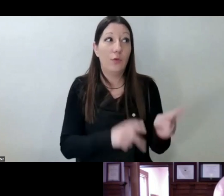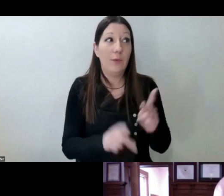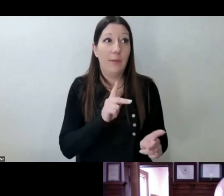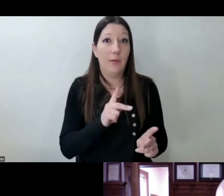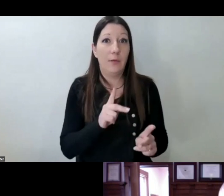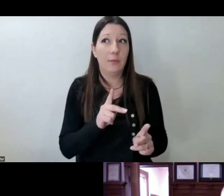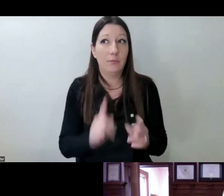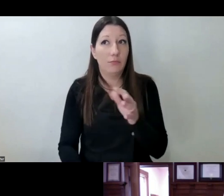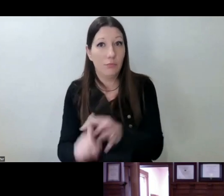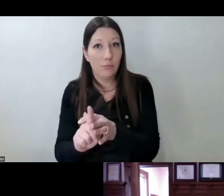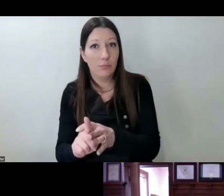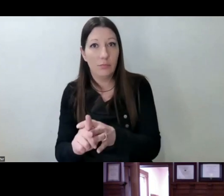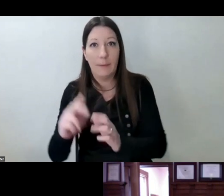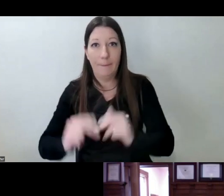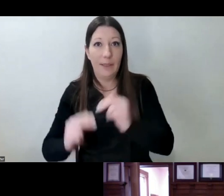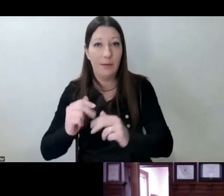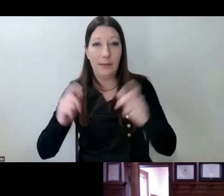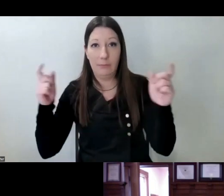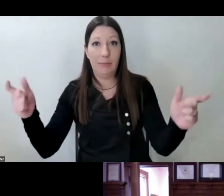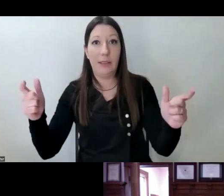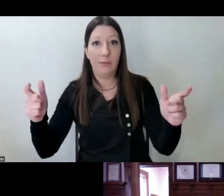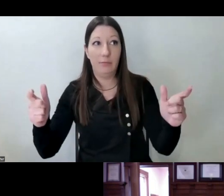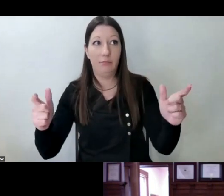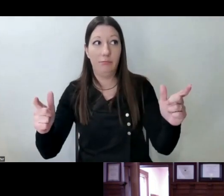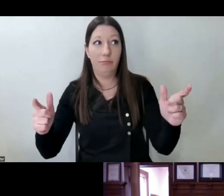taking up a lot of that space and bringing in a lot of